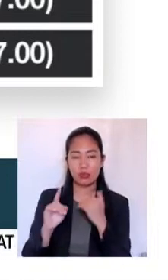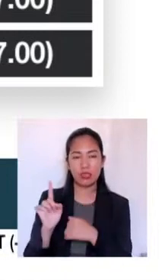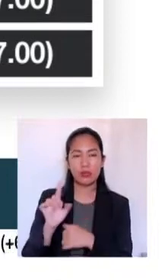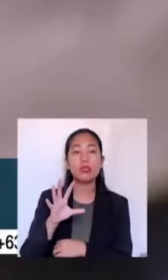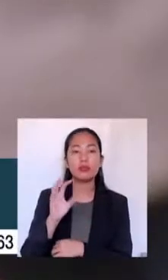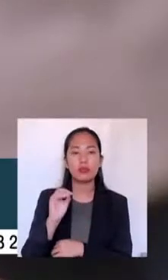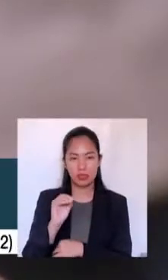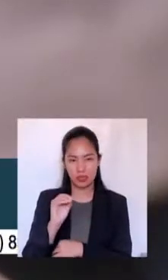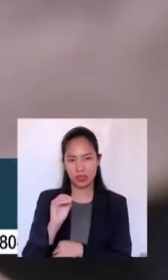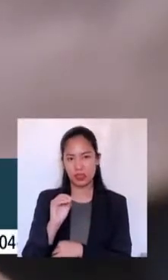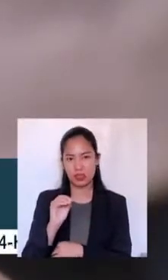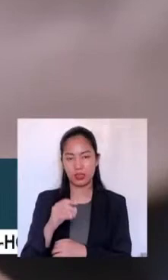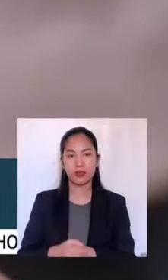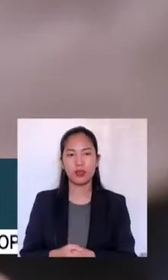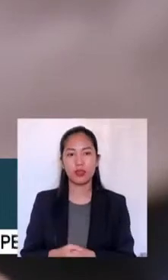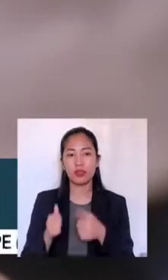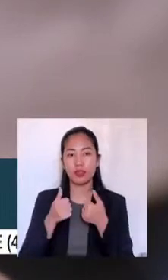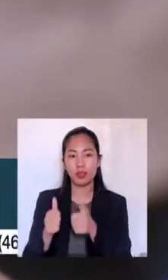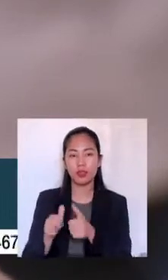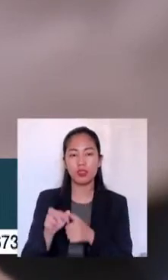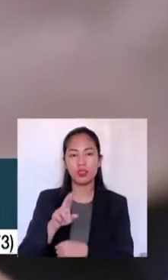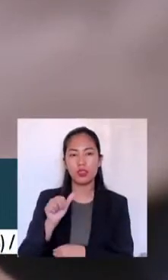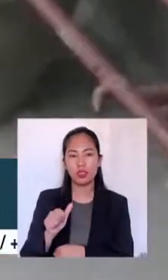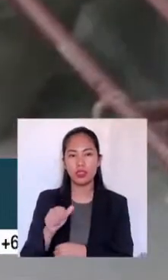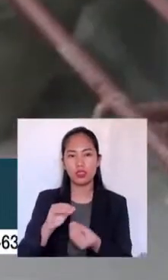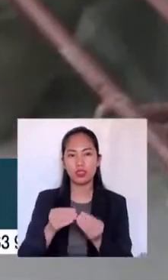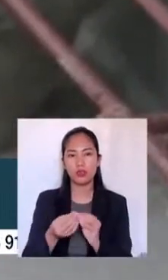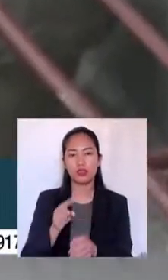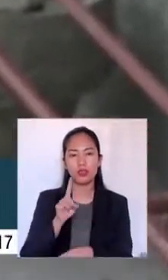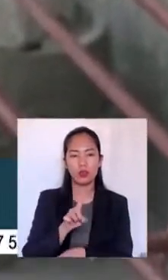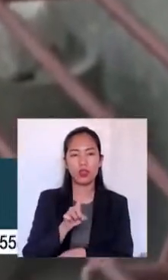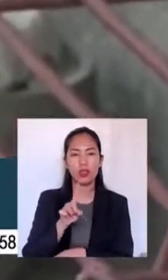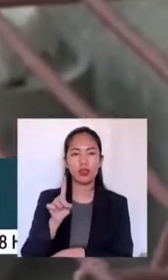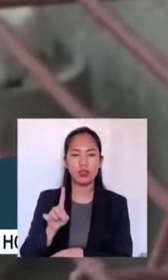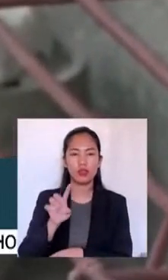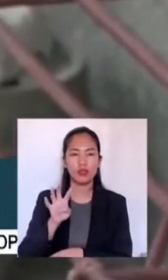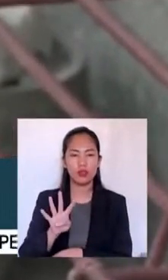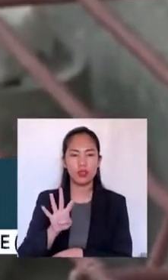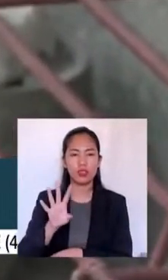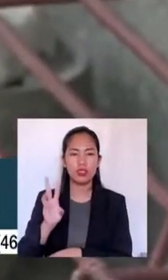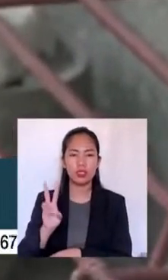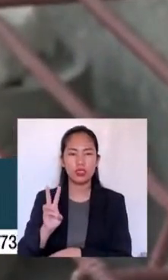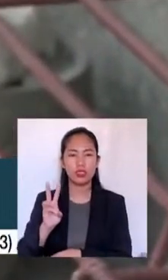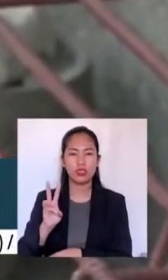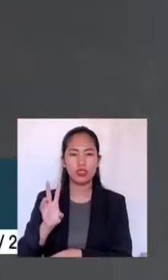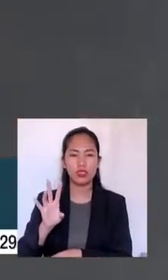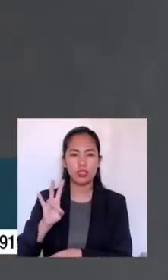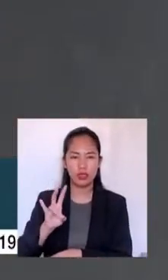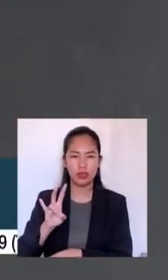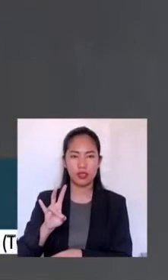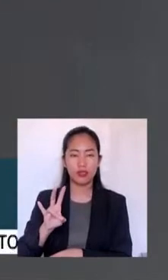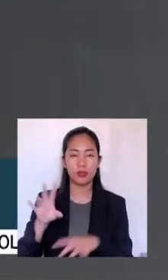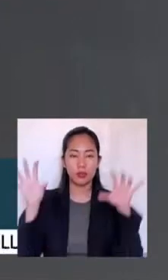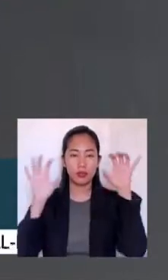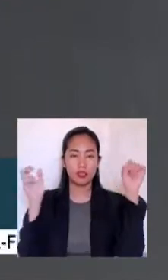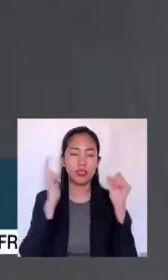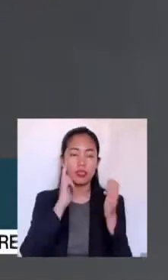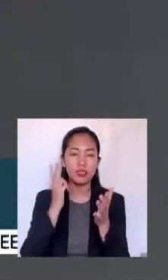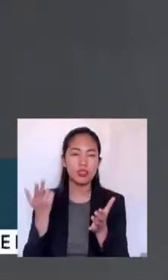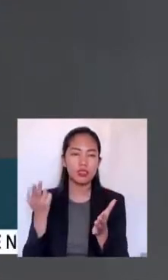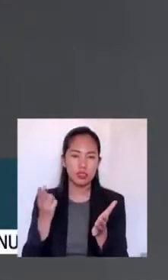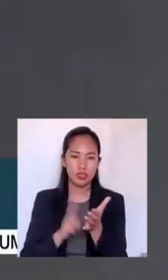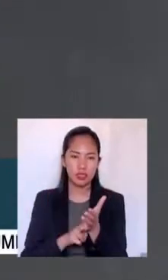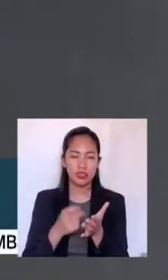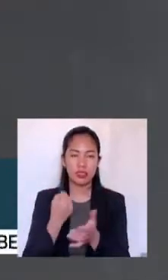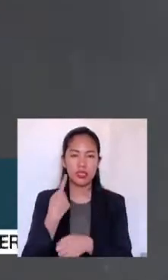is in accordance with Republic Act No. 114-67, which was signed by President Rodrigo Duterte in January last year